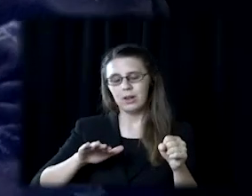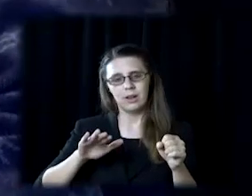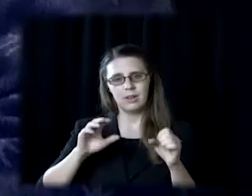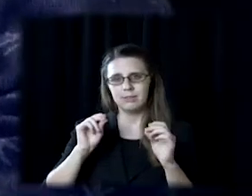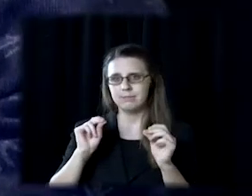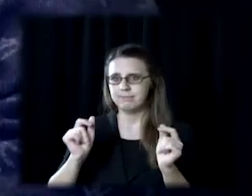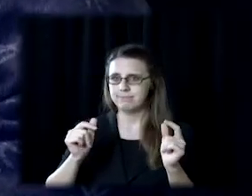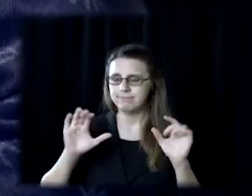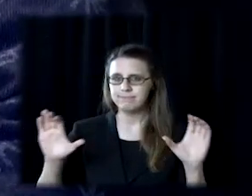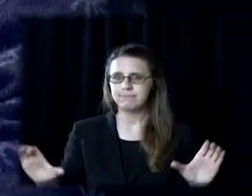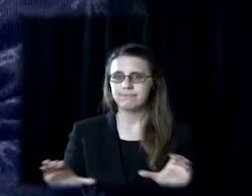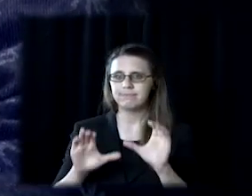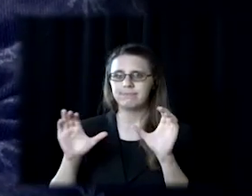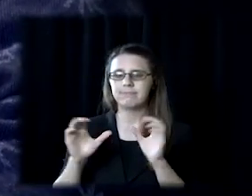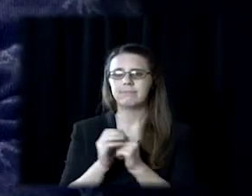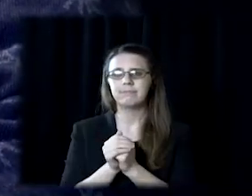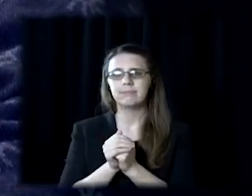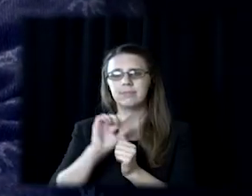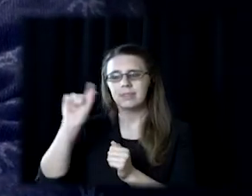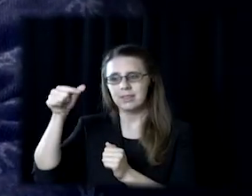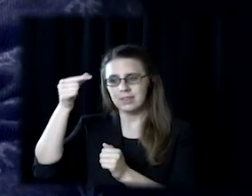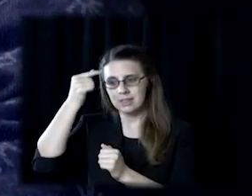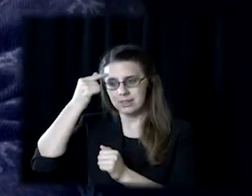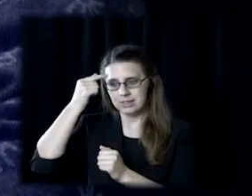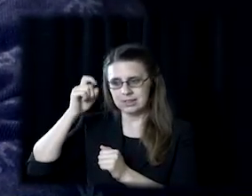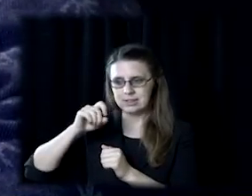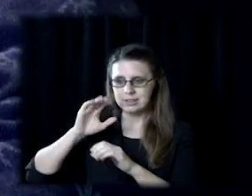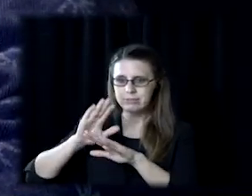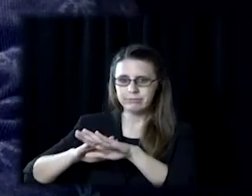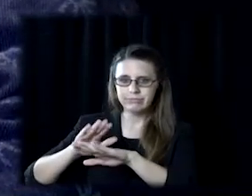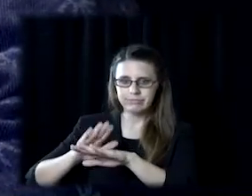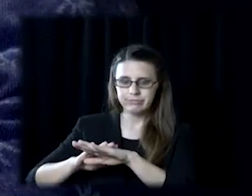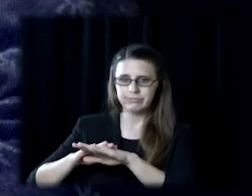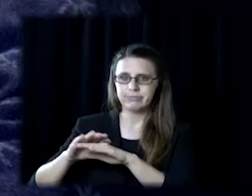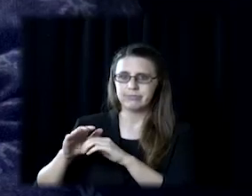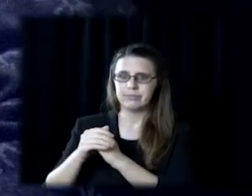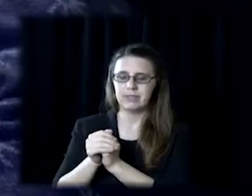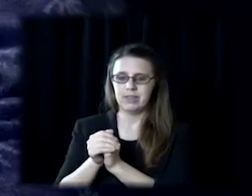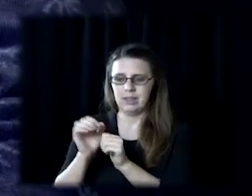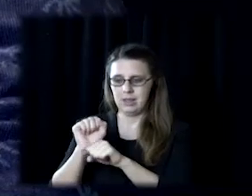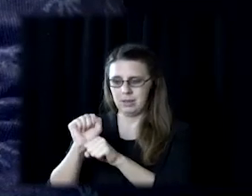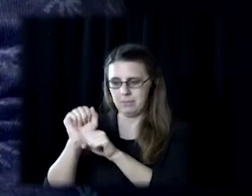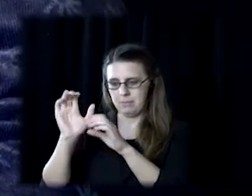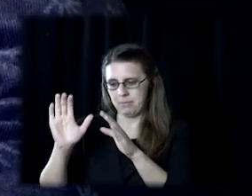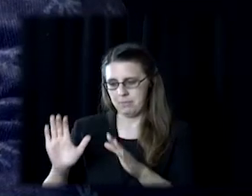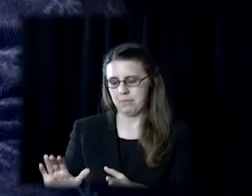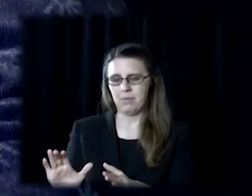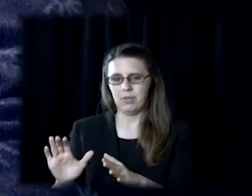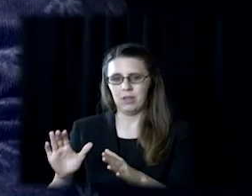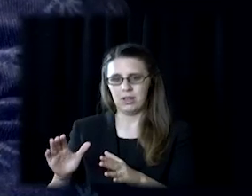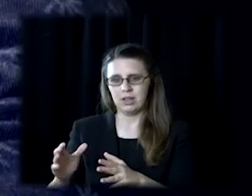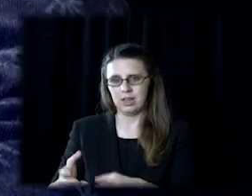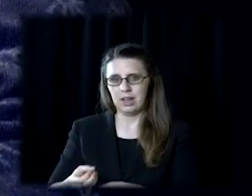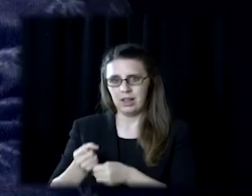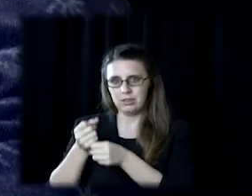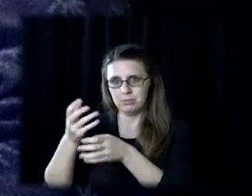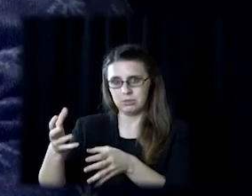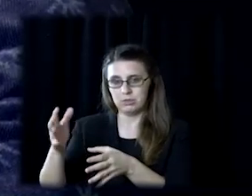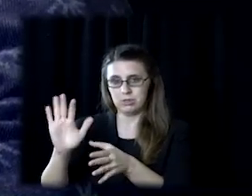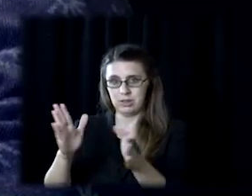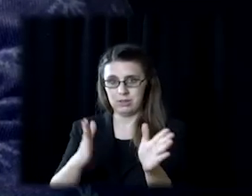entities that are not remitting the employee contributions to the defined contribution plans. This practice is simply